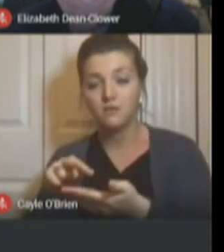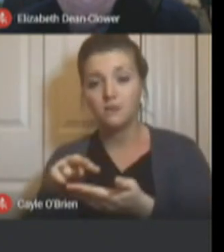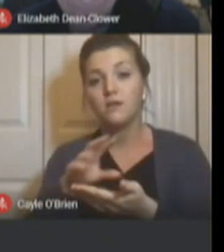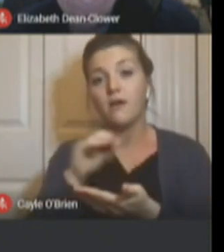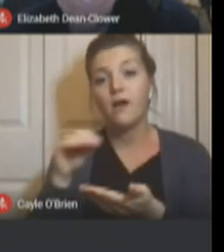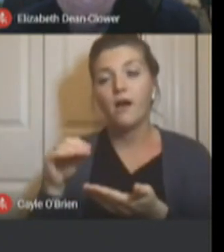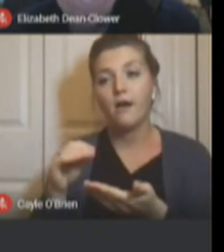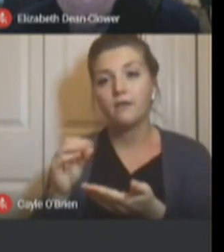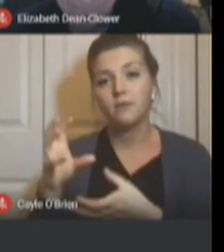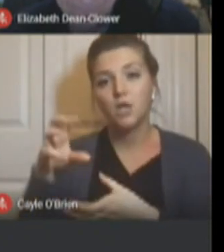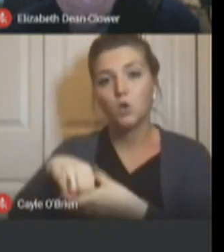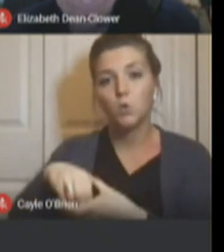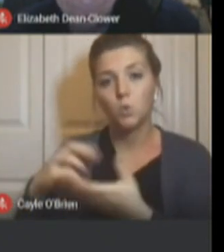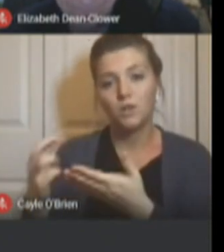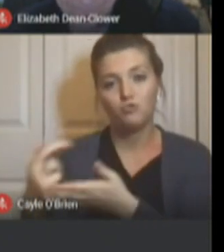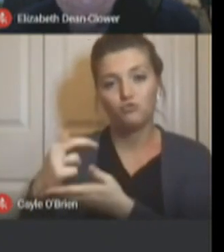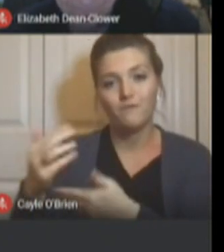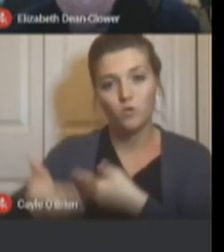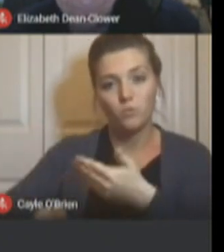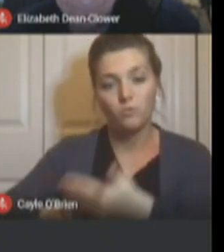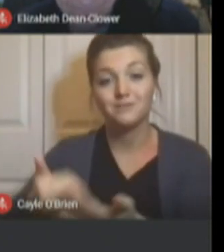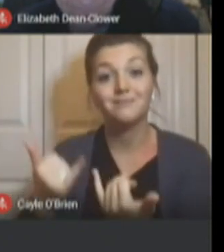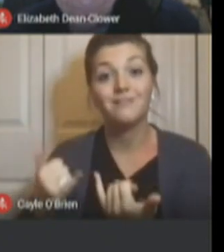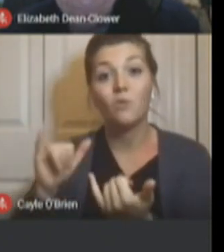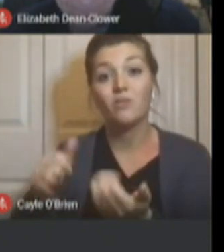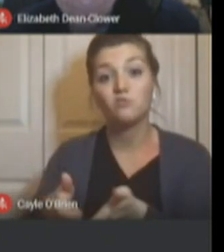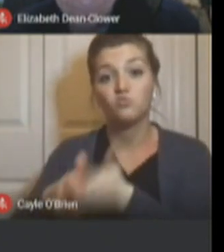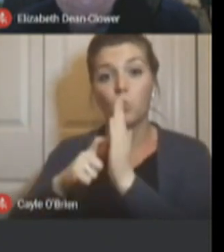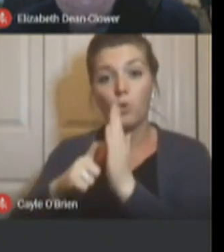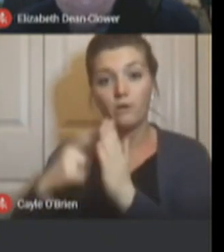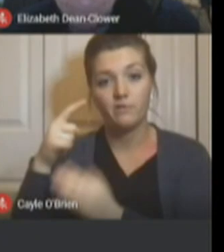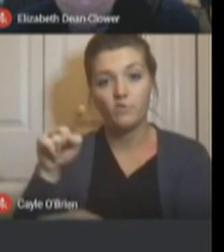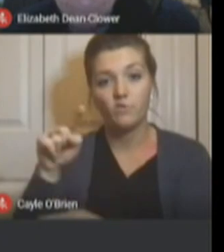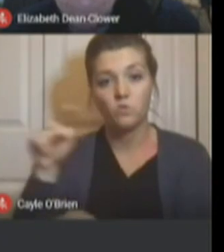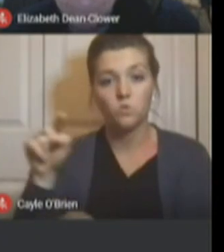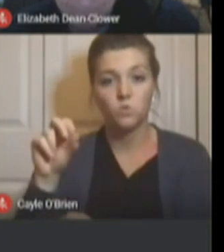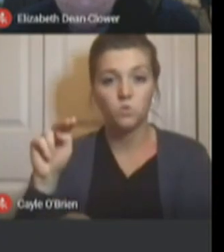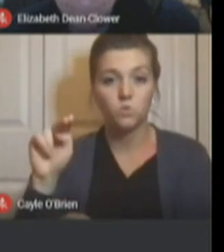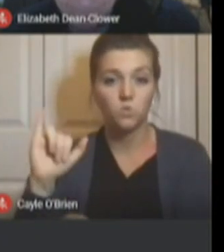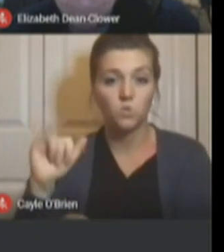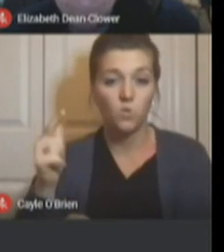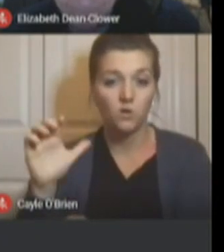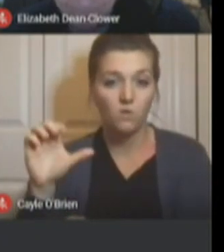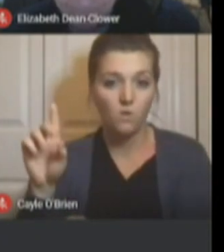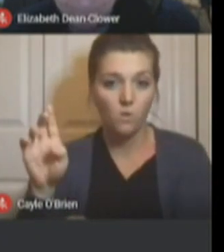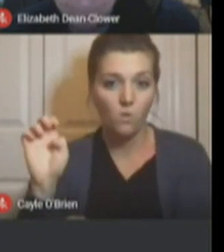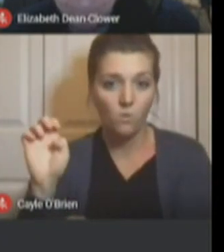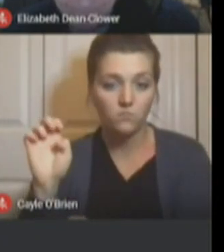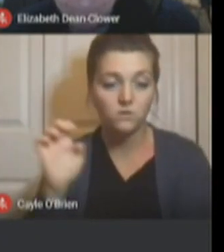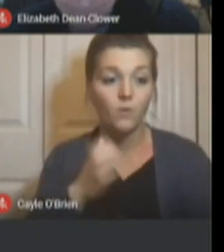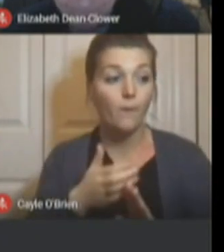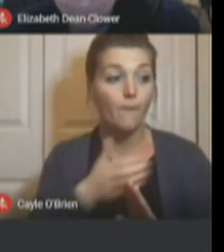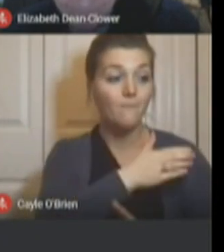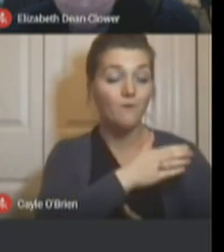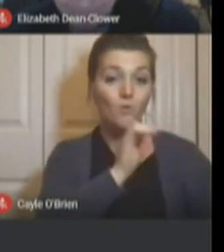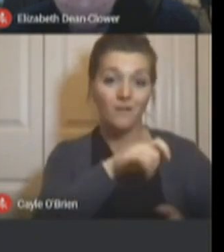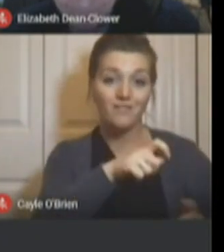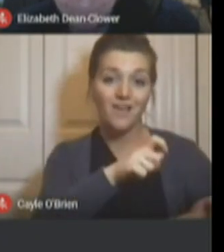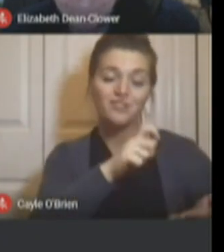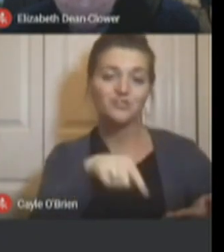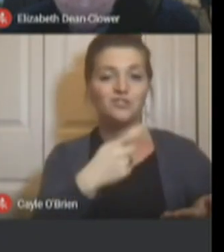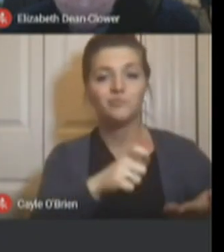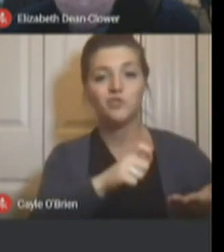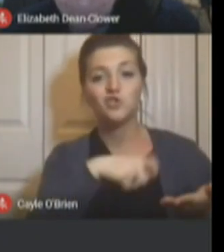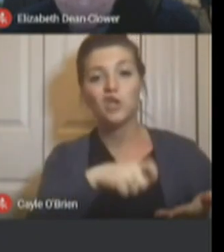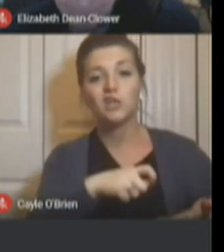process, and now that is a requirement of the zoning code. So what was a checklist for requirements, for